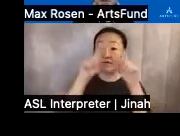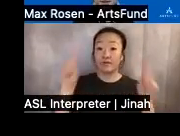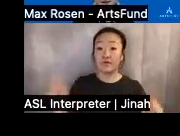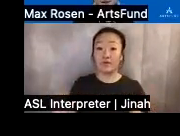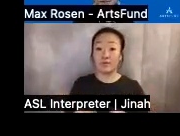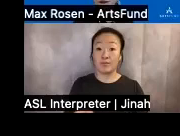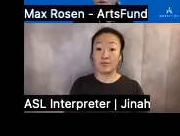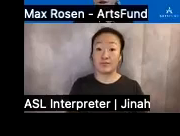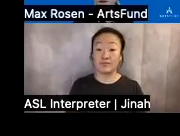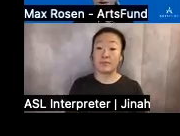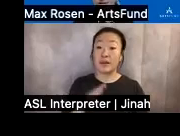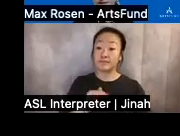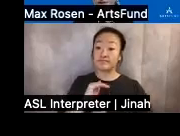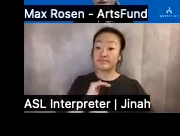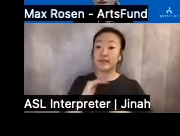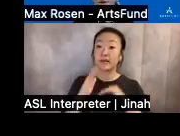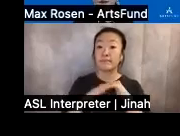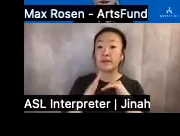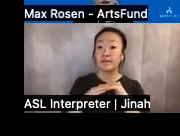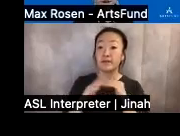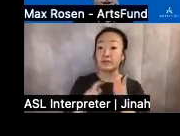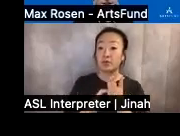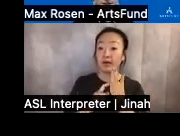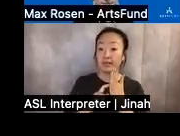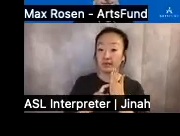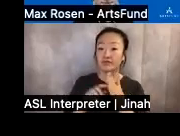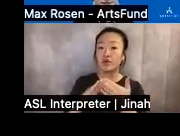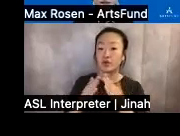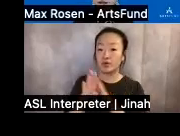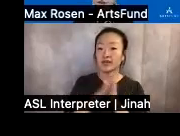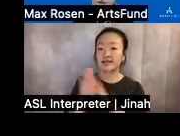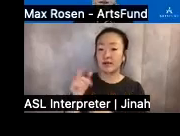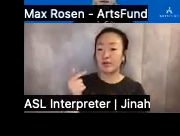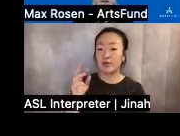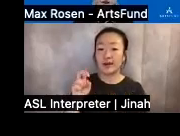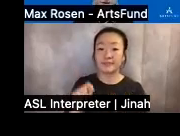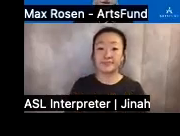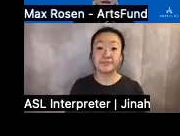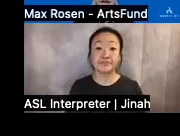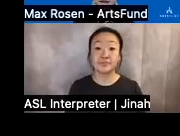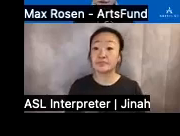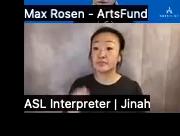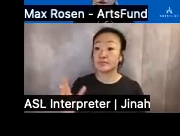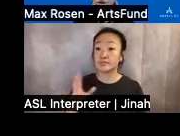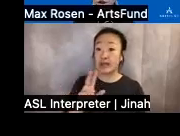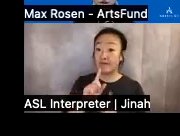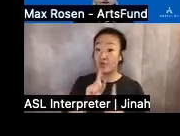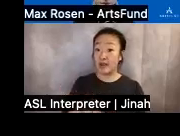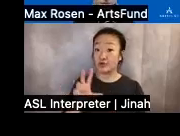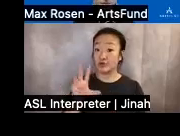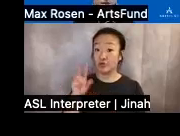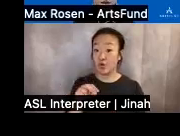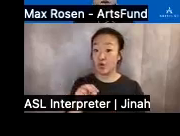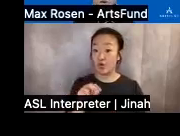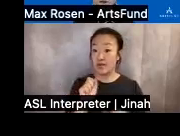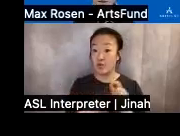if you meet the minimum eligibility requirements for the Community Accelerator Grant. If you answer no to any of the questions on this